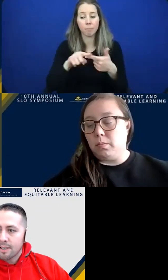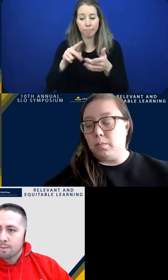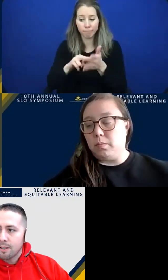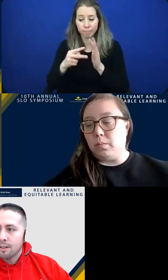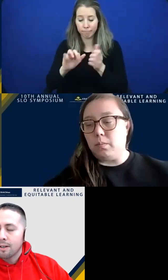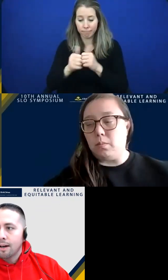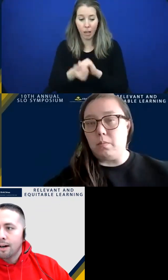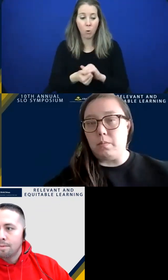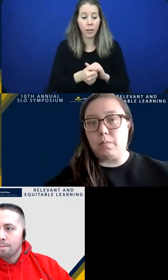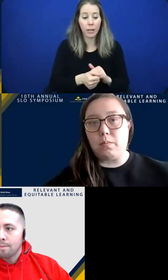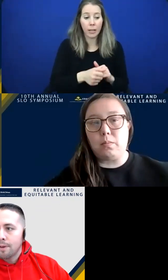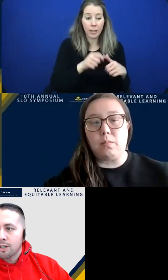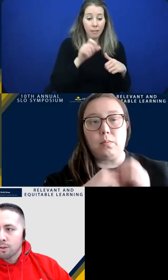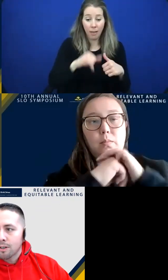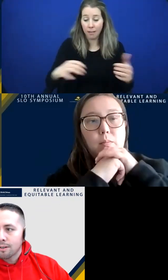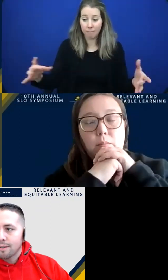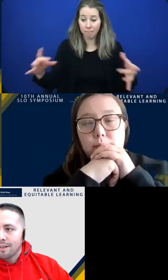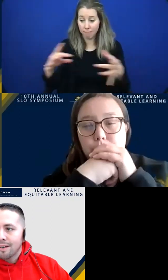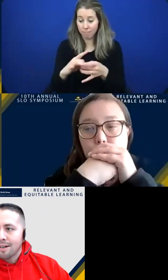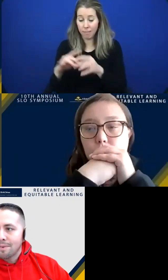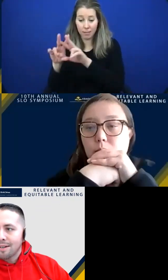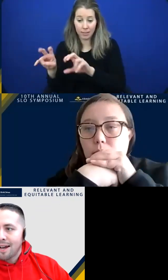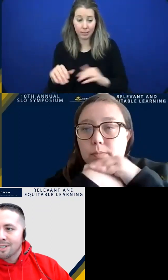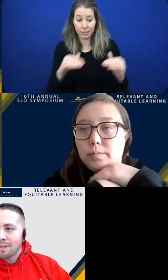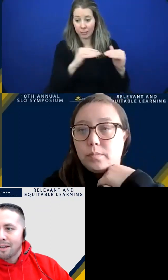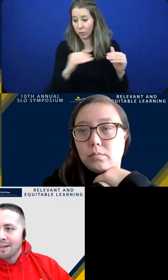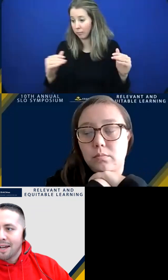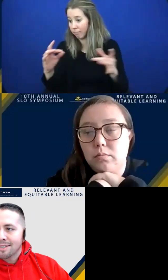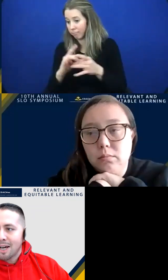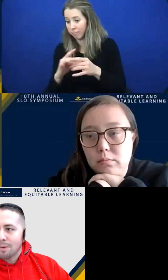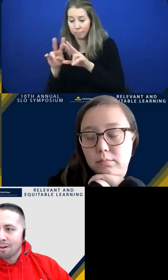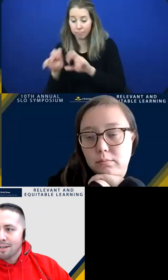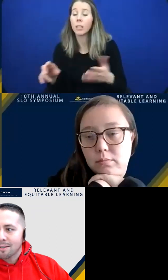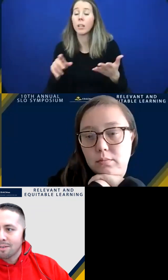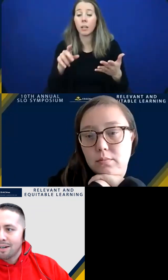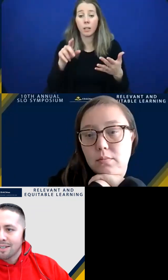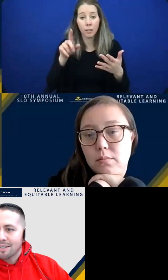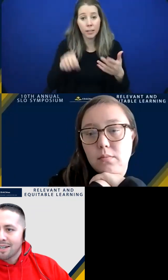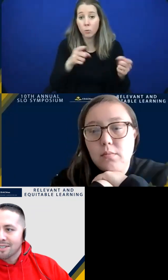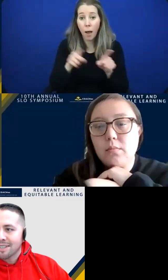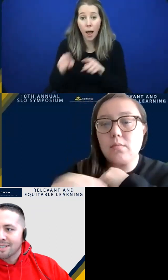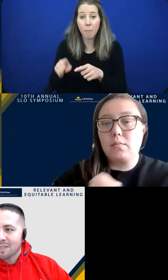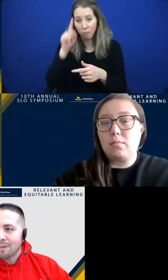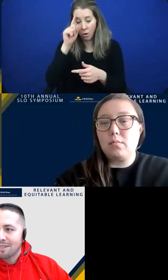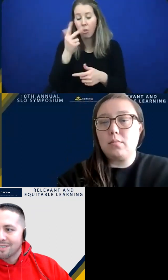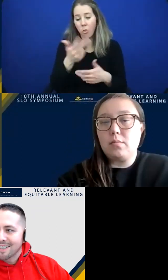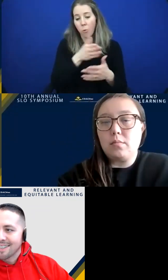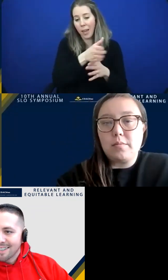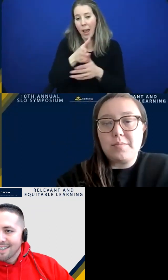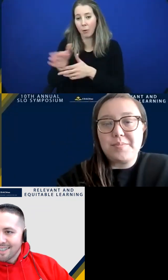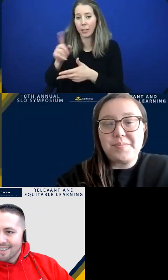with that assessment. In short, it has to be aligned, and it has to happen across those three areas and not just at the assessment